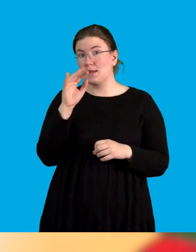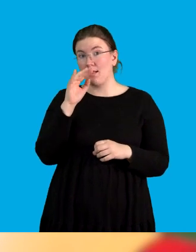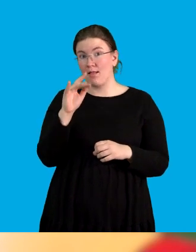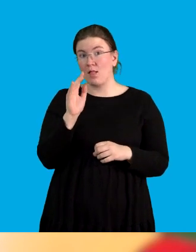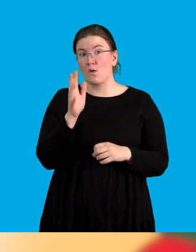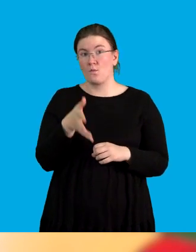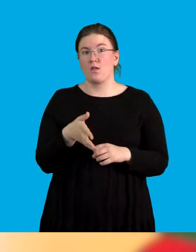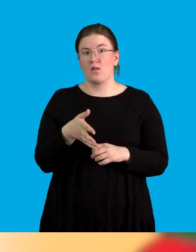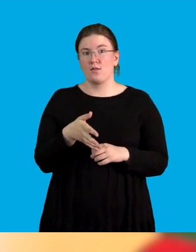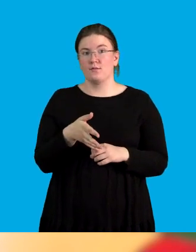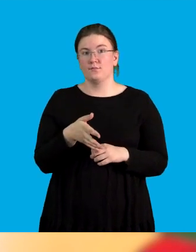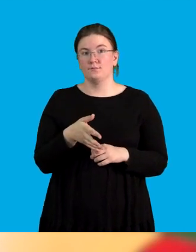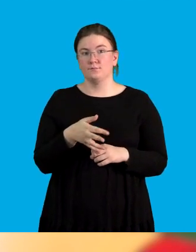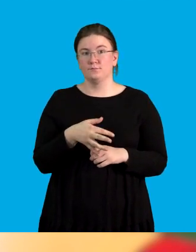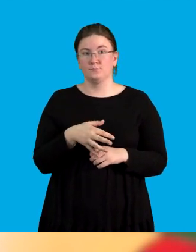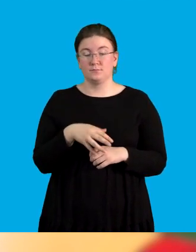smell from the